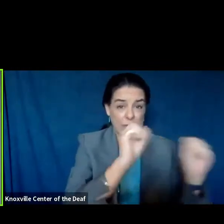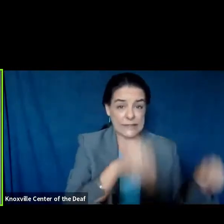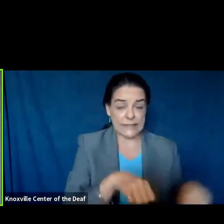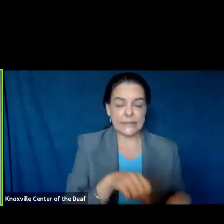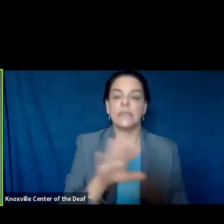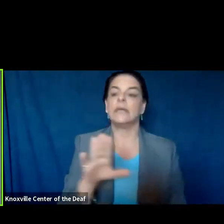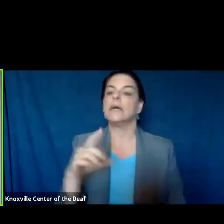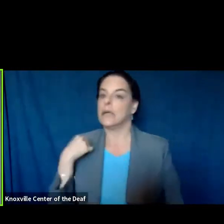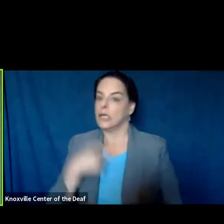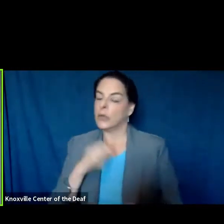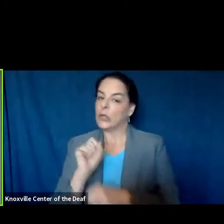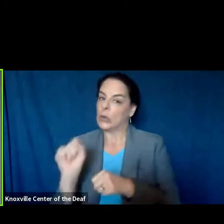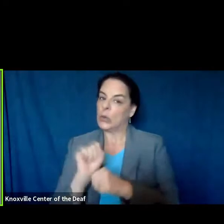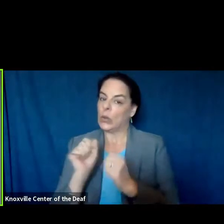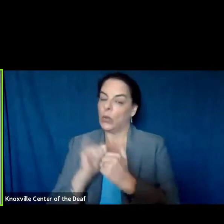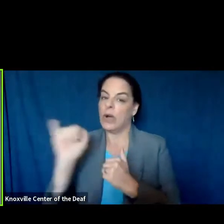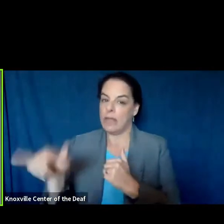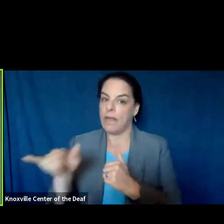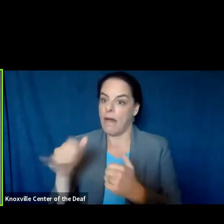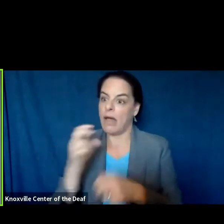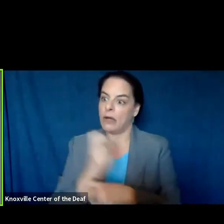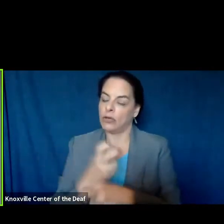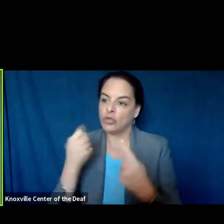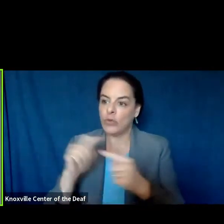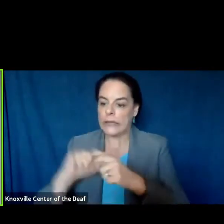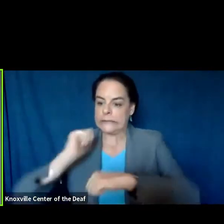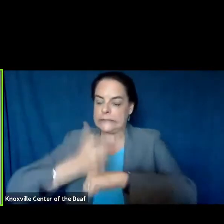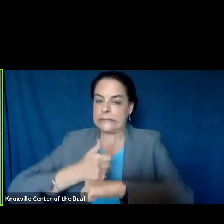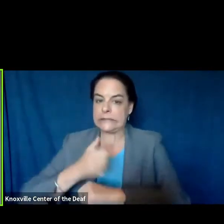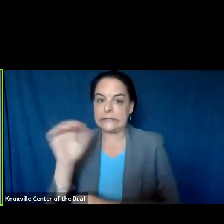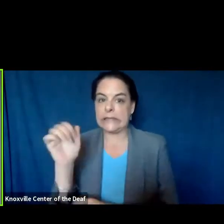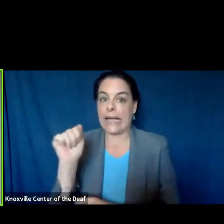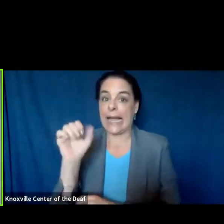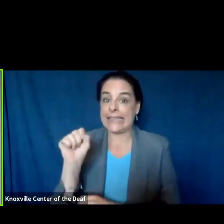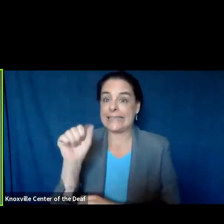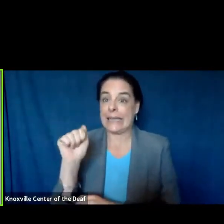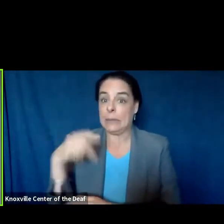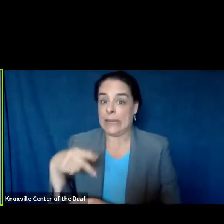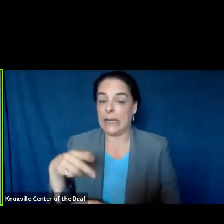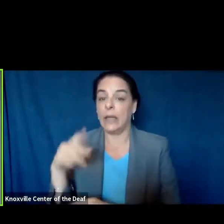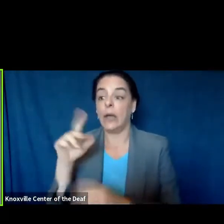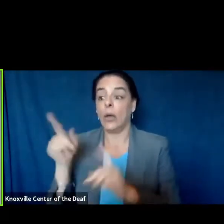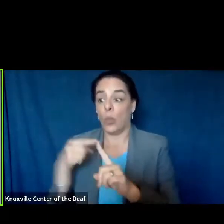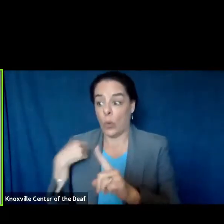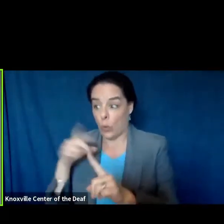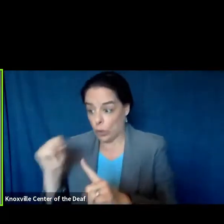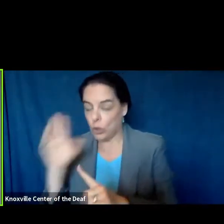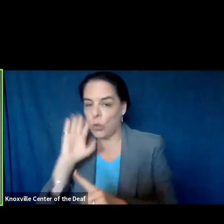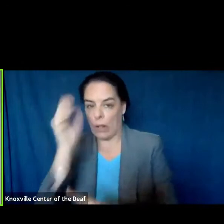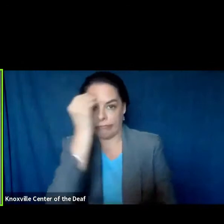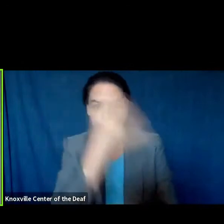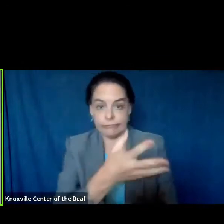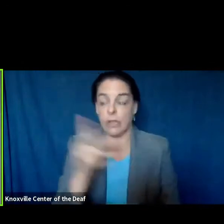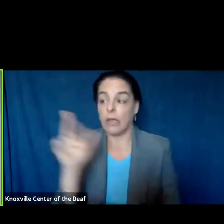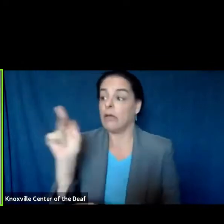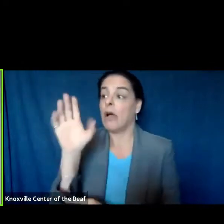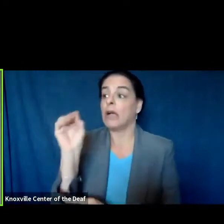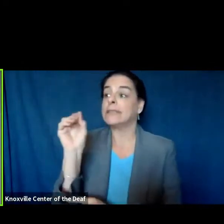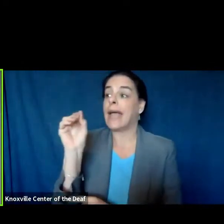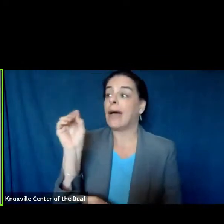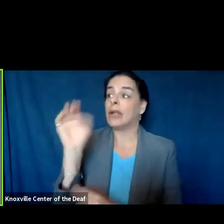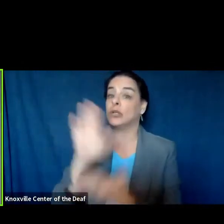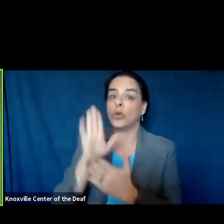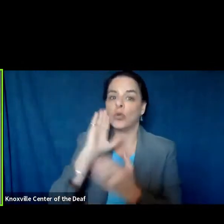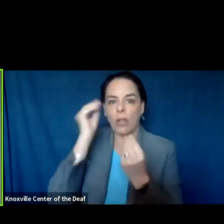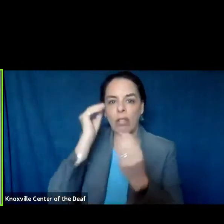and we're trying to get it implemented, and as quick as we can, we will, and we'll let you all know, and the Knox County schools will let their folks know